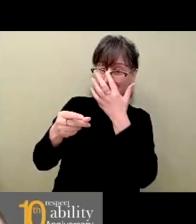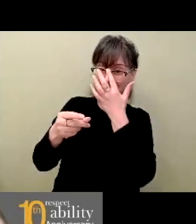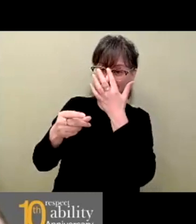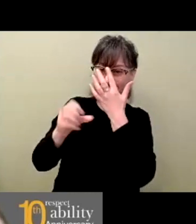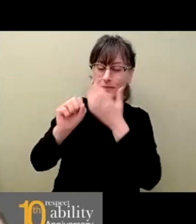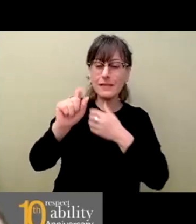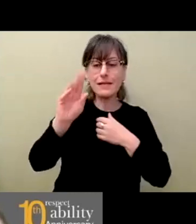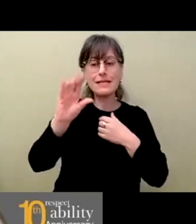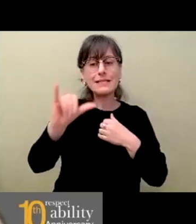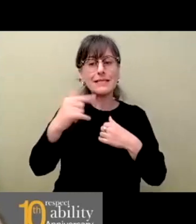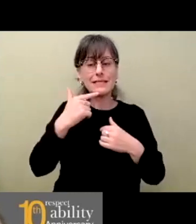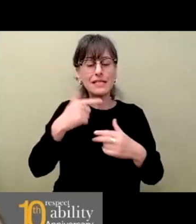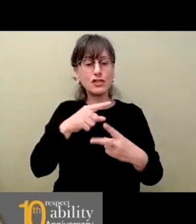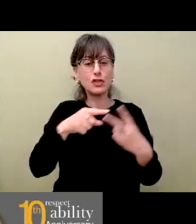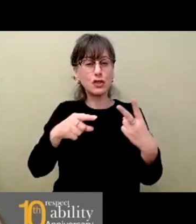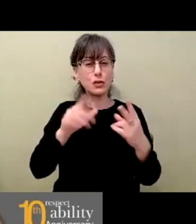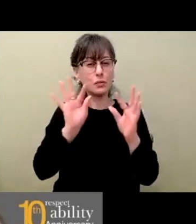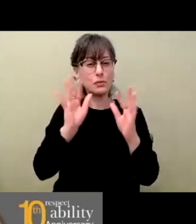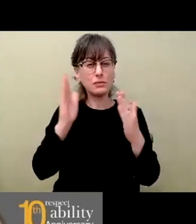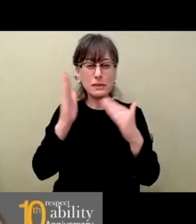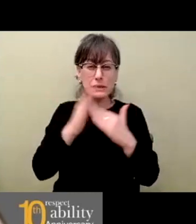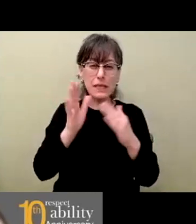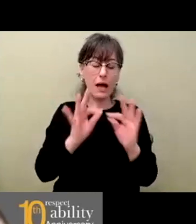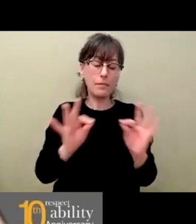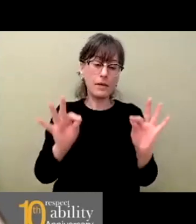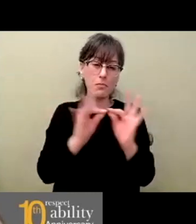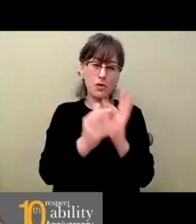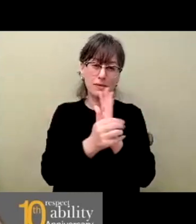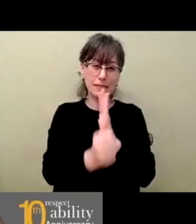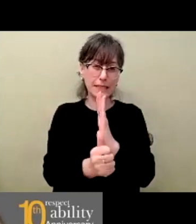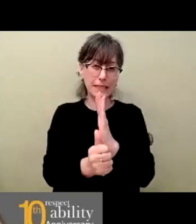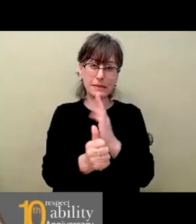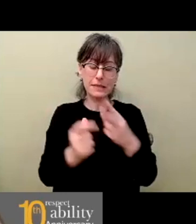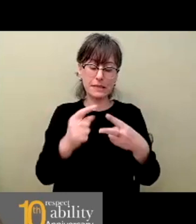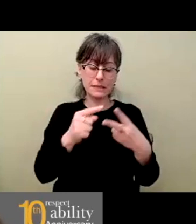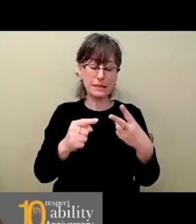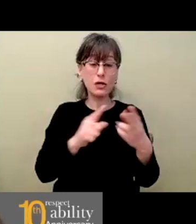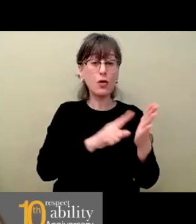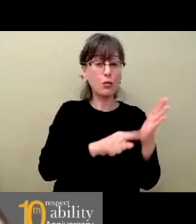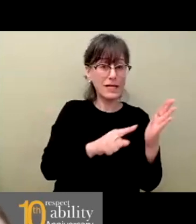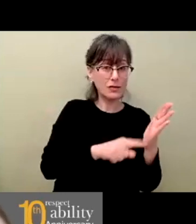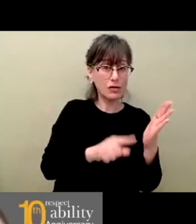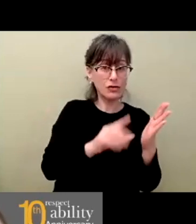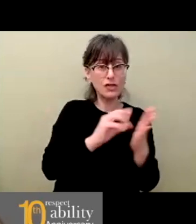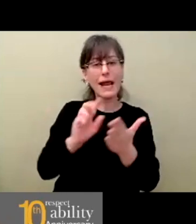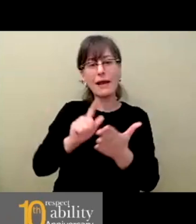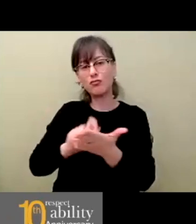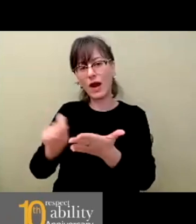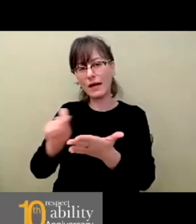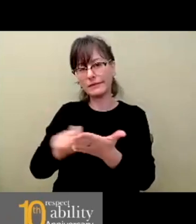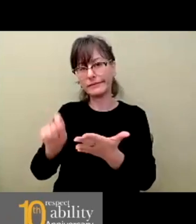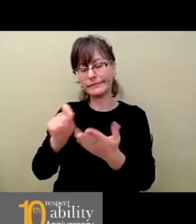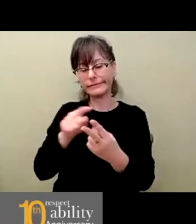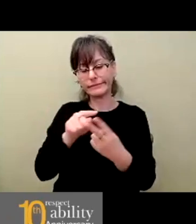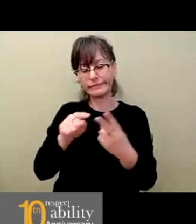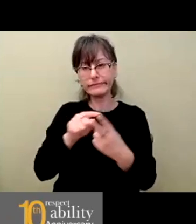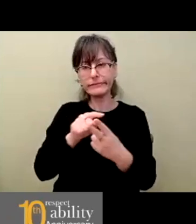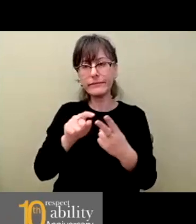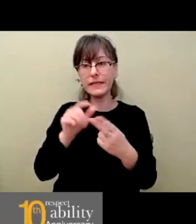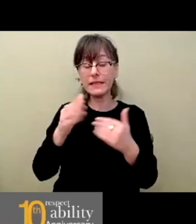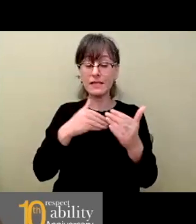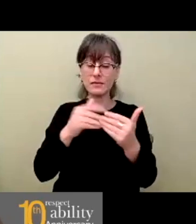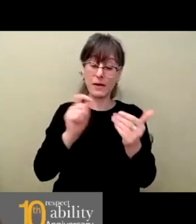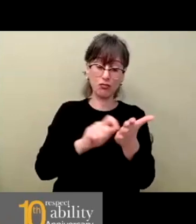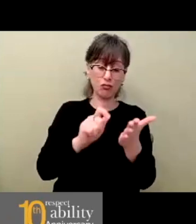most critical skills from a technical perspective are researching and writing. Because whether you're writing